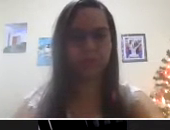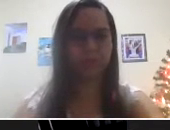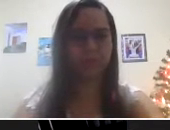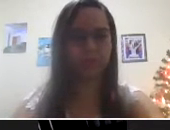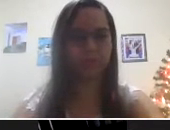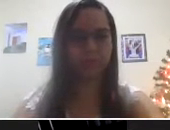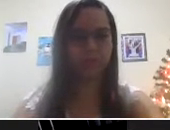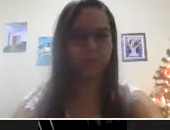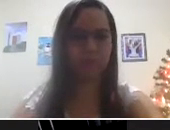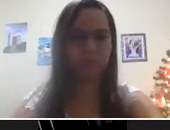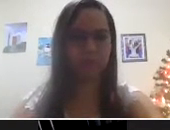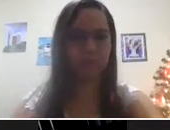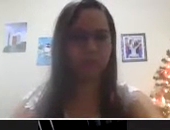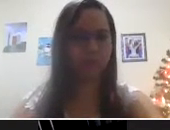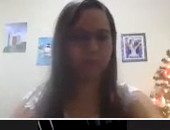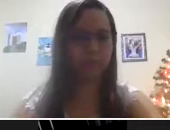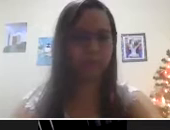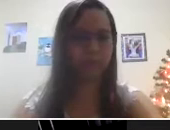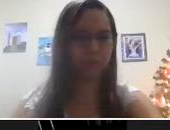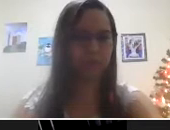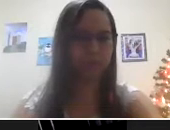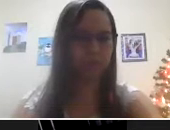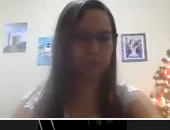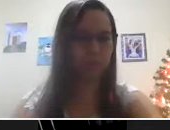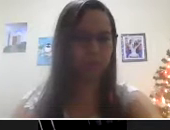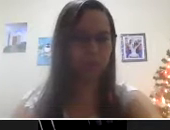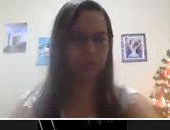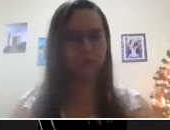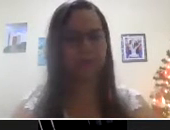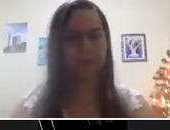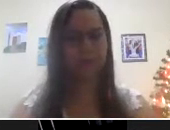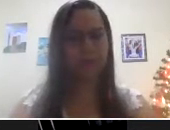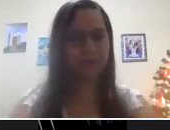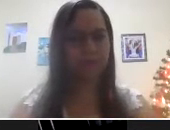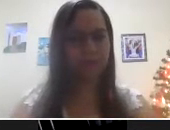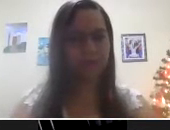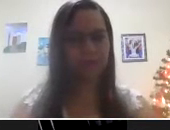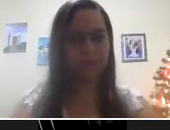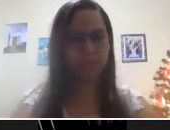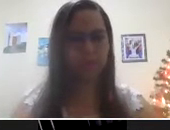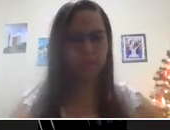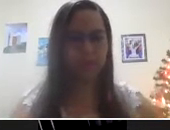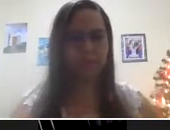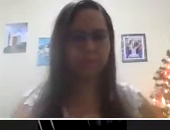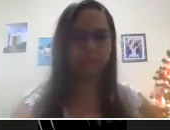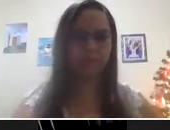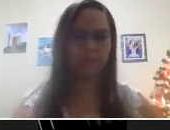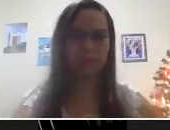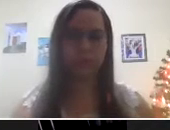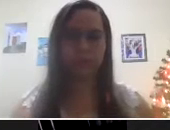brother? Oh, maybe we do not need the question mark because we already have one here. Okay, next one,